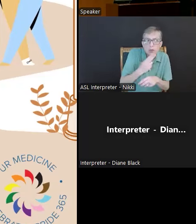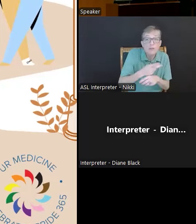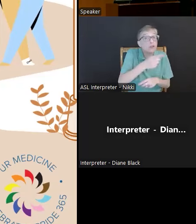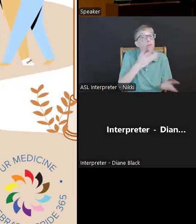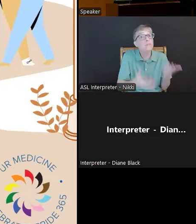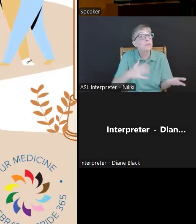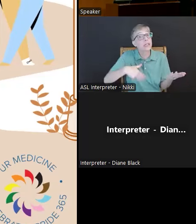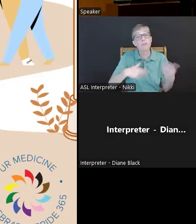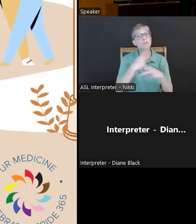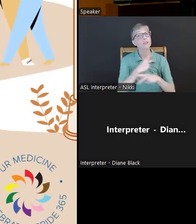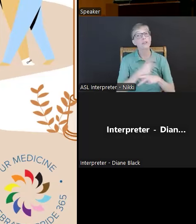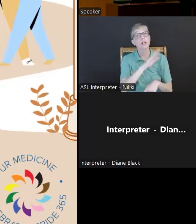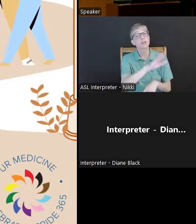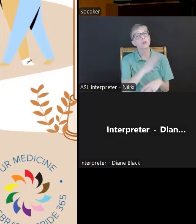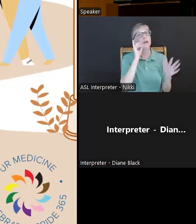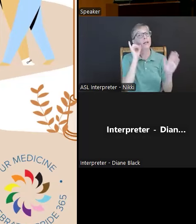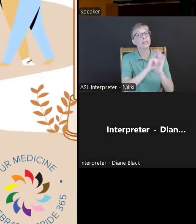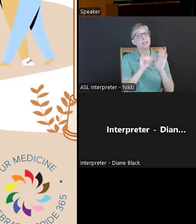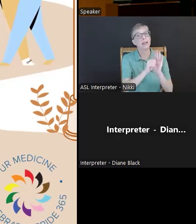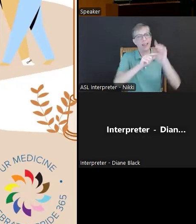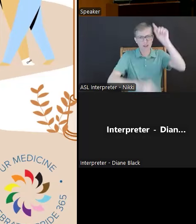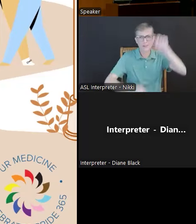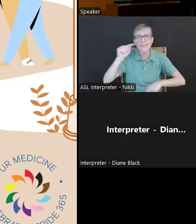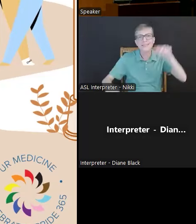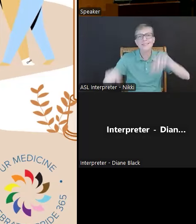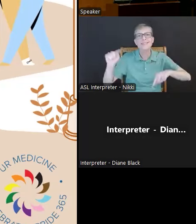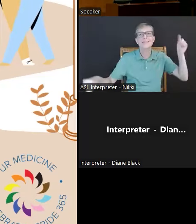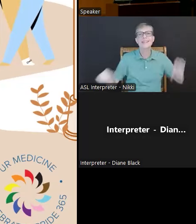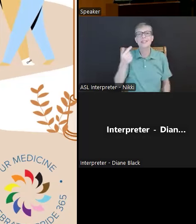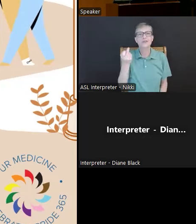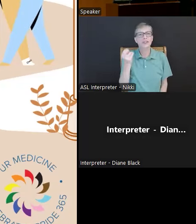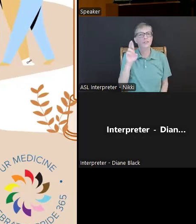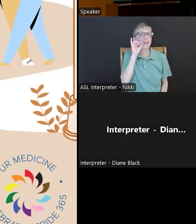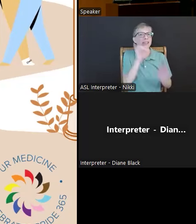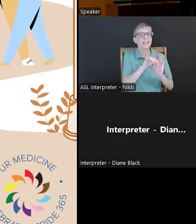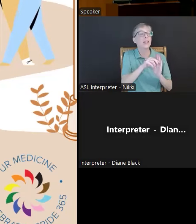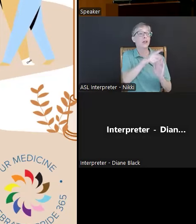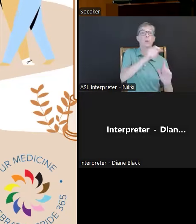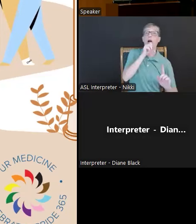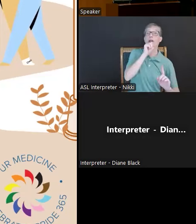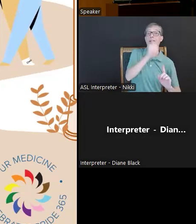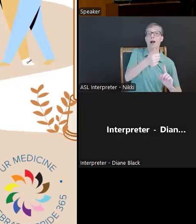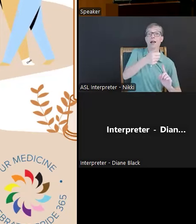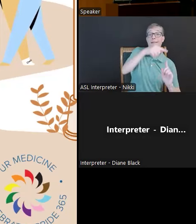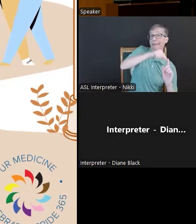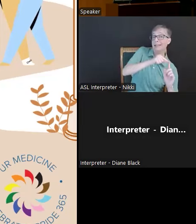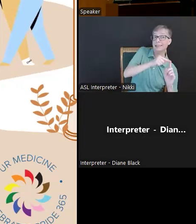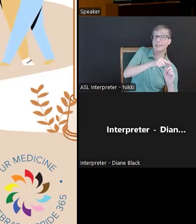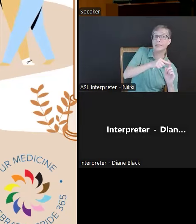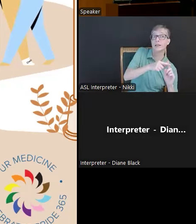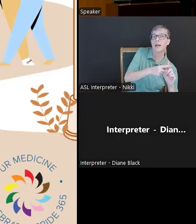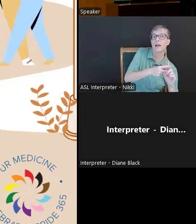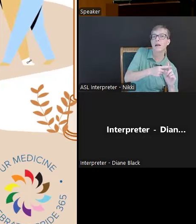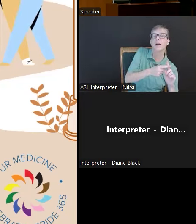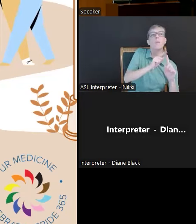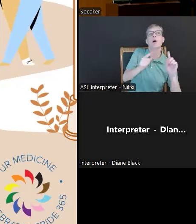there's so many different gender identities. I know you're not this, but we don't understand what this is. And so how do you